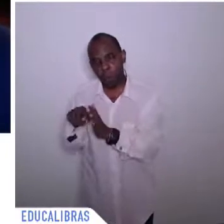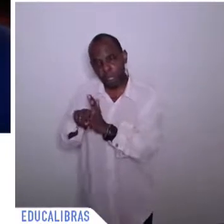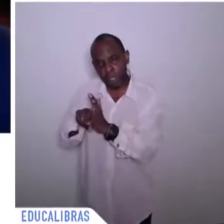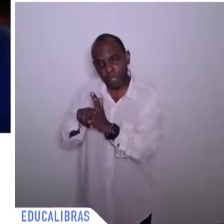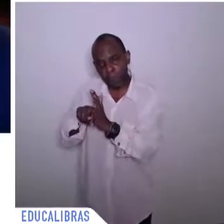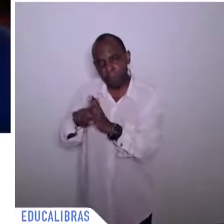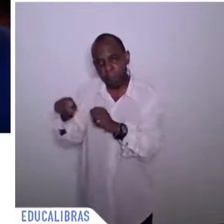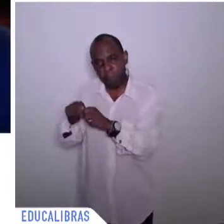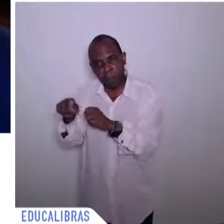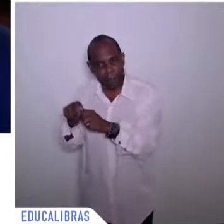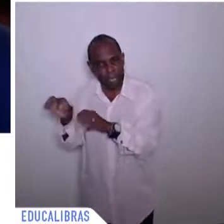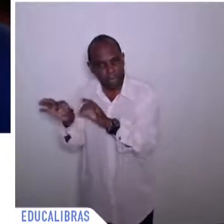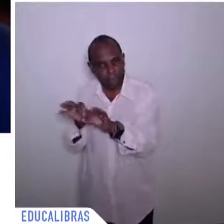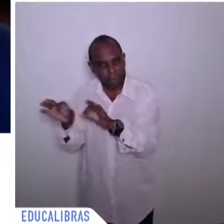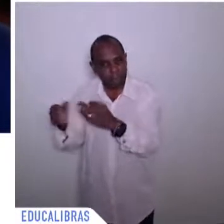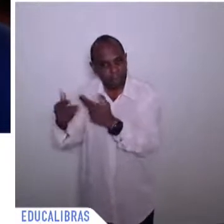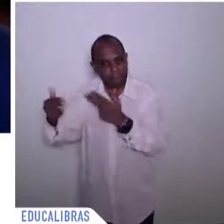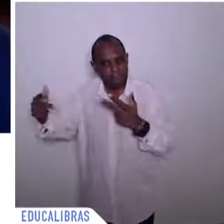hard to pass.